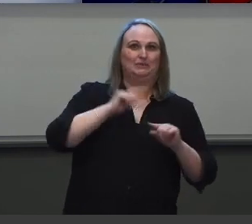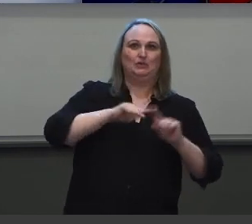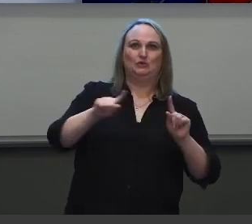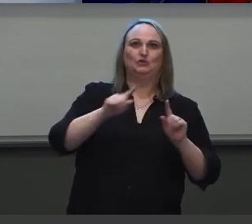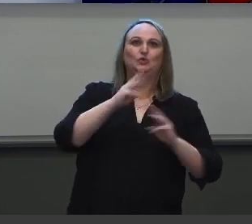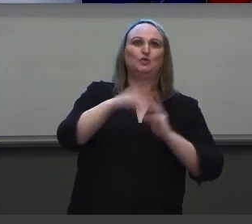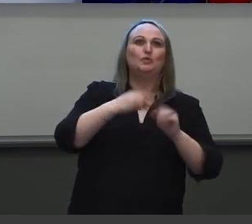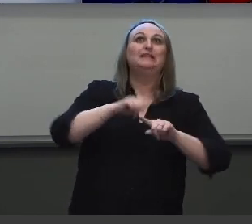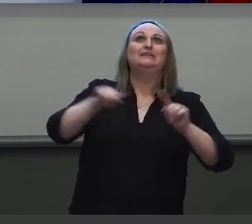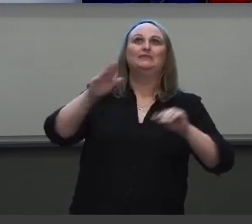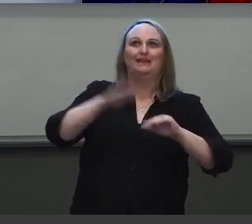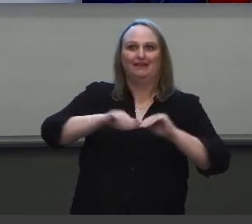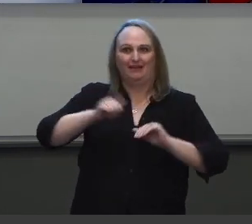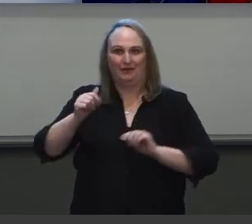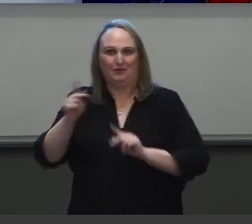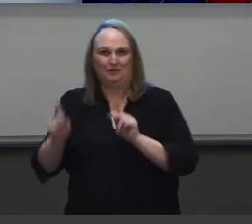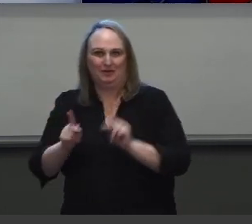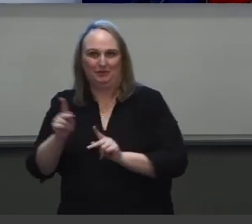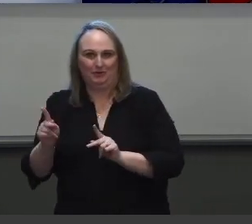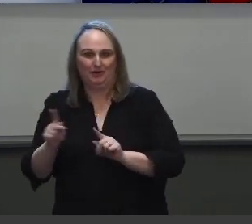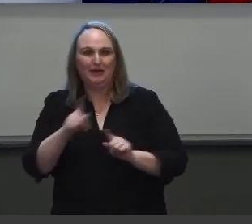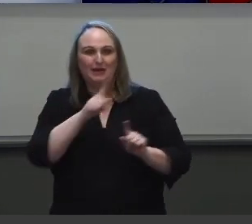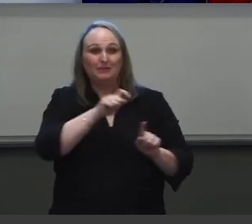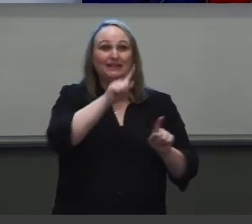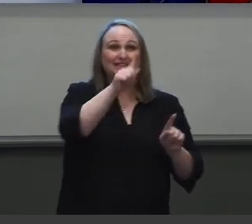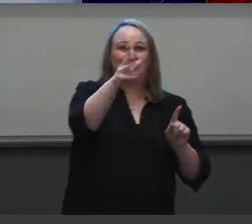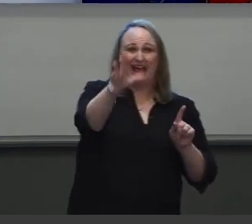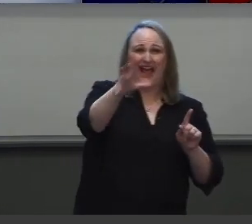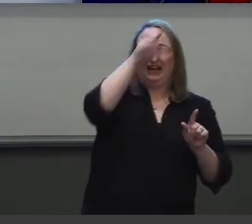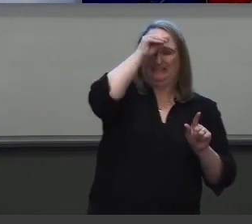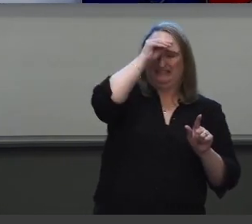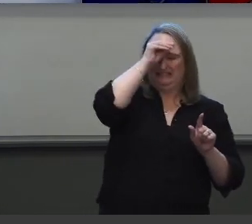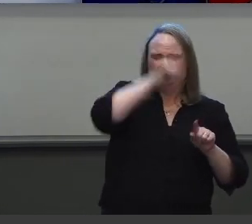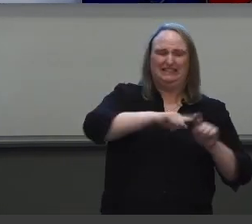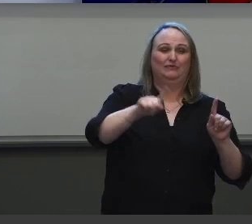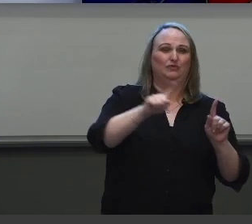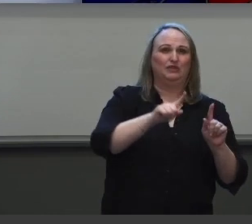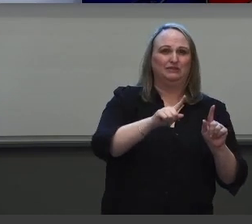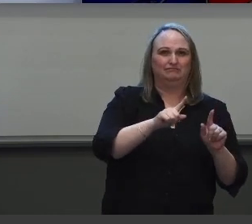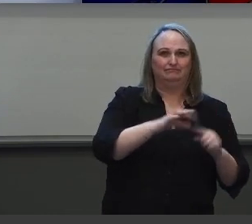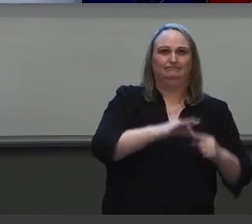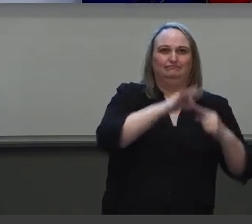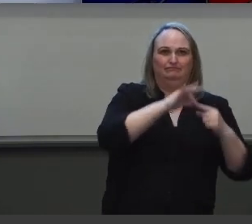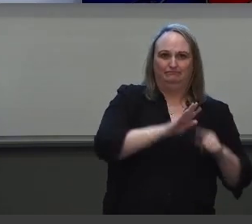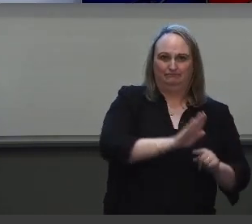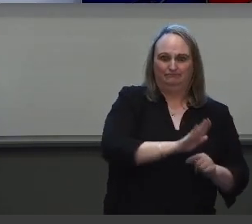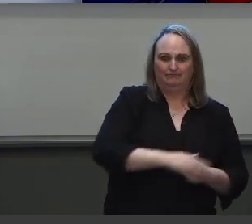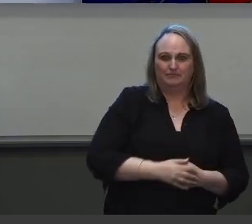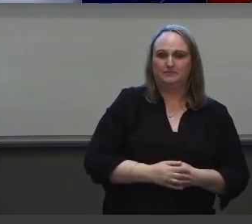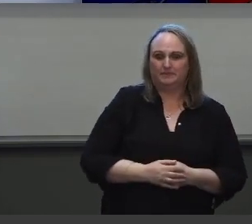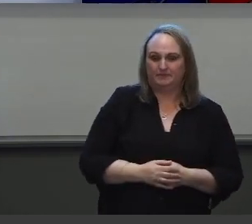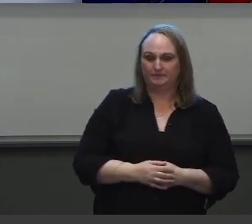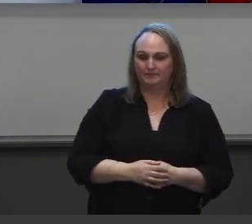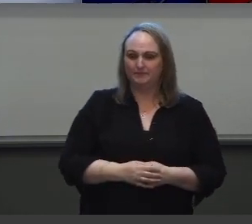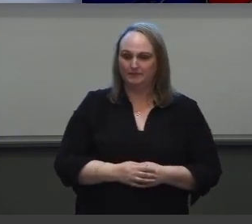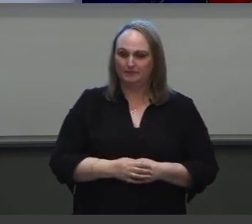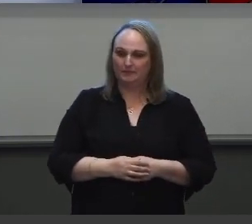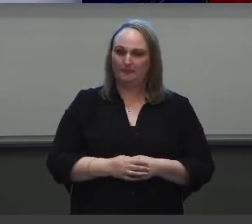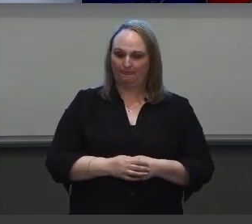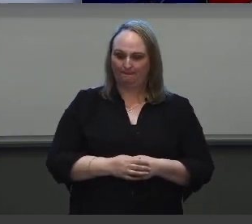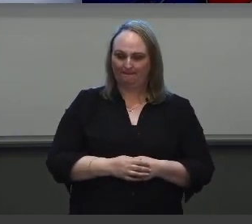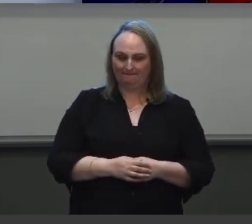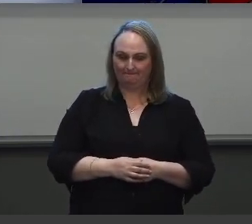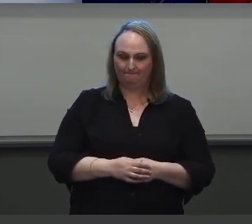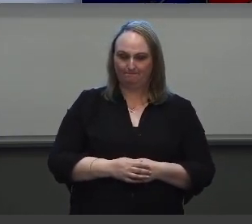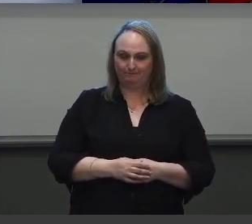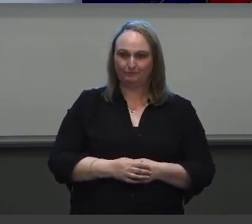very differently because that pathway is altered. So again, really, it makes me happy that I can get to this